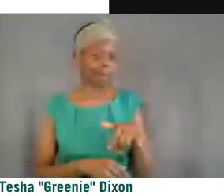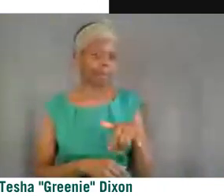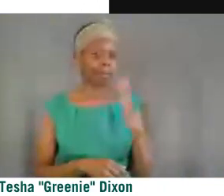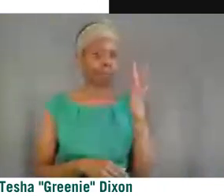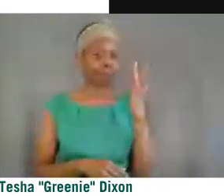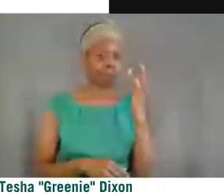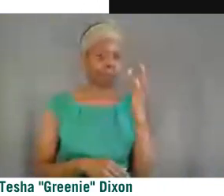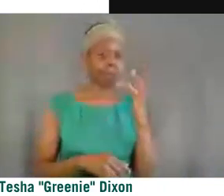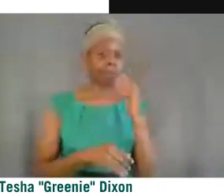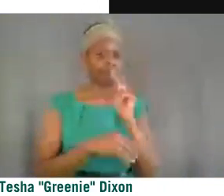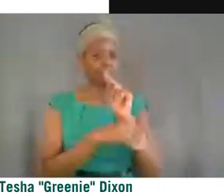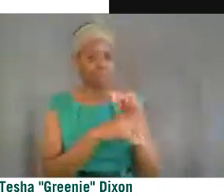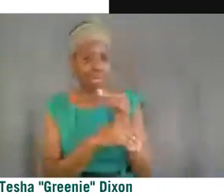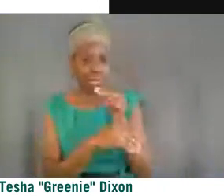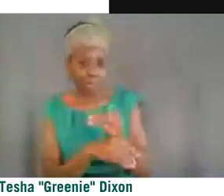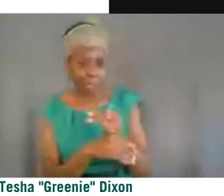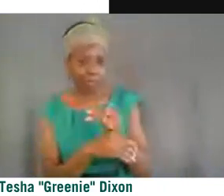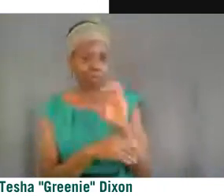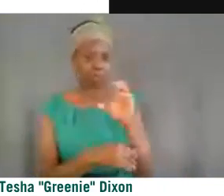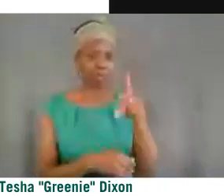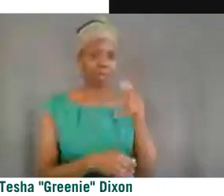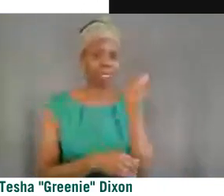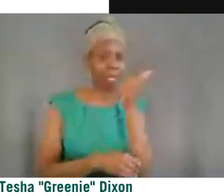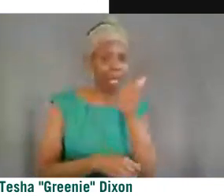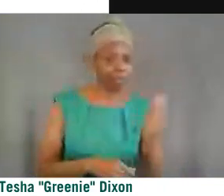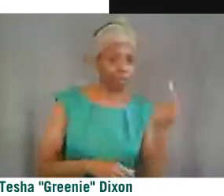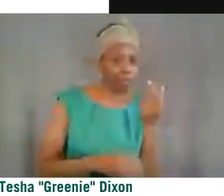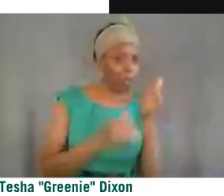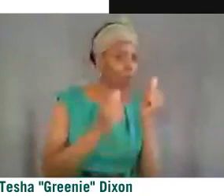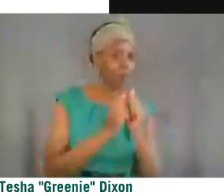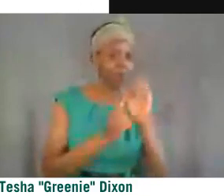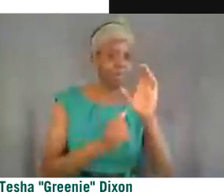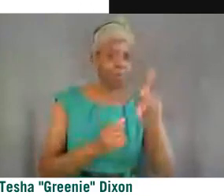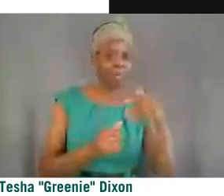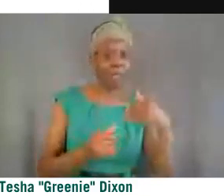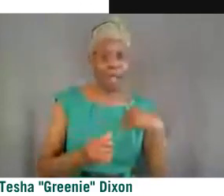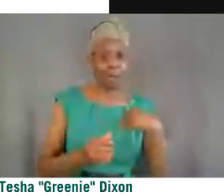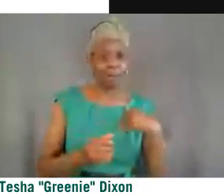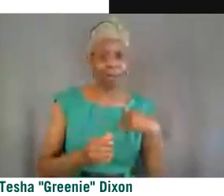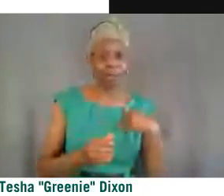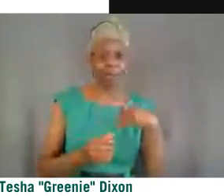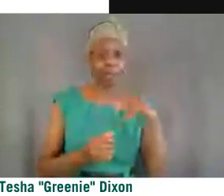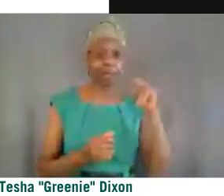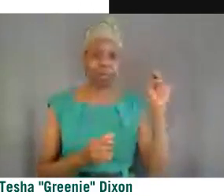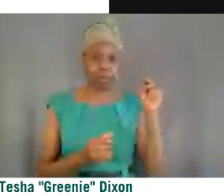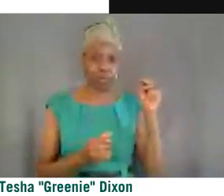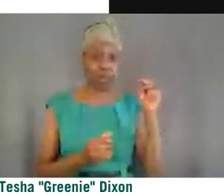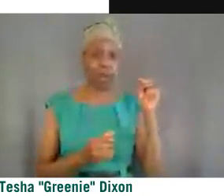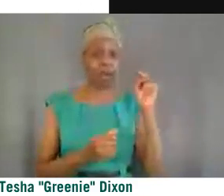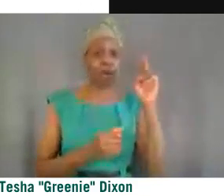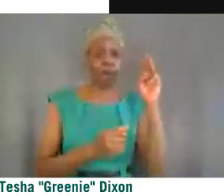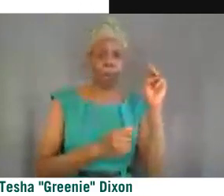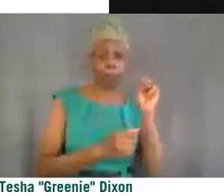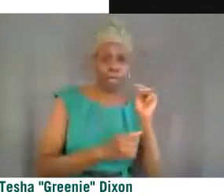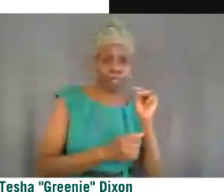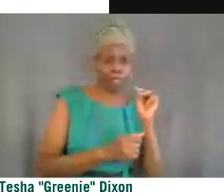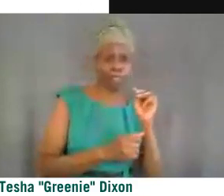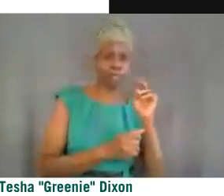because of the nature of CP, everyone with CP has neuromuscular problems. They have trouble with